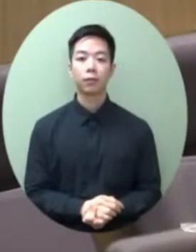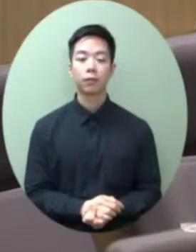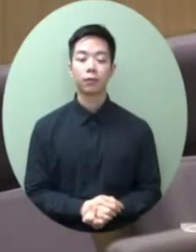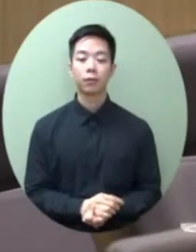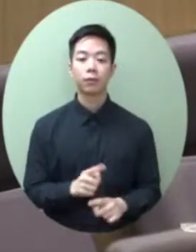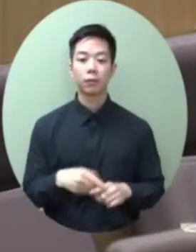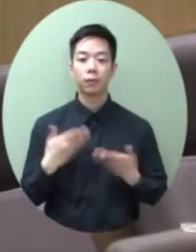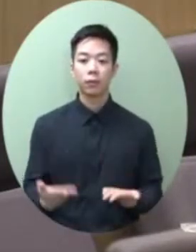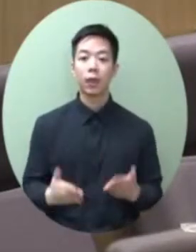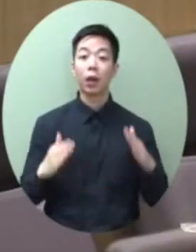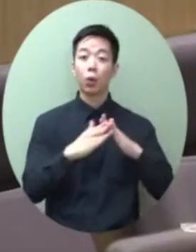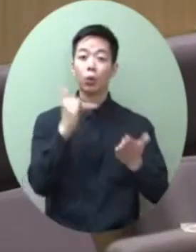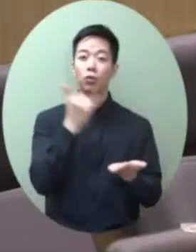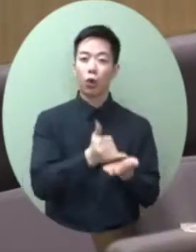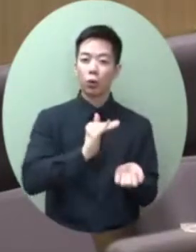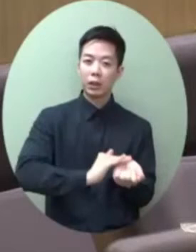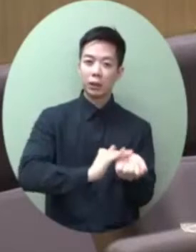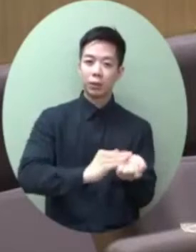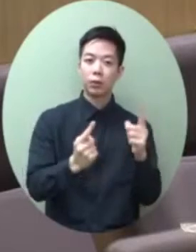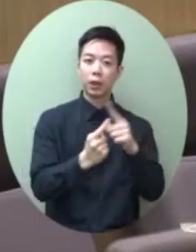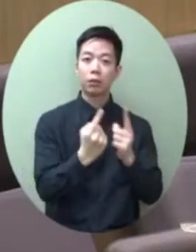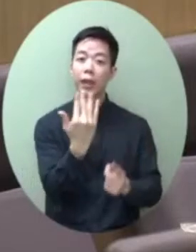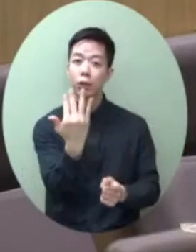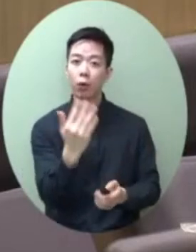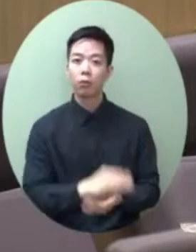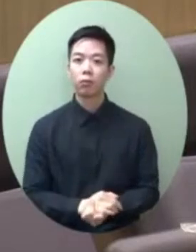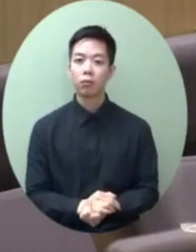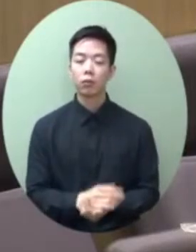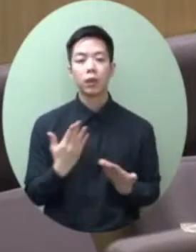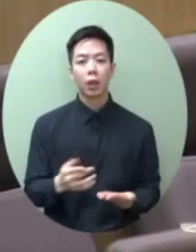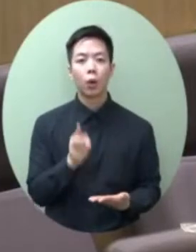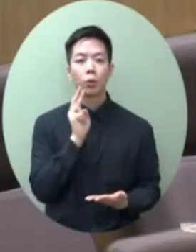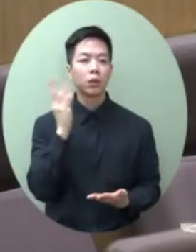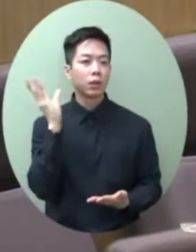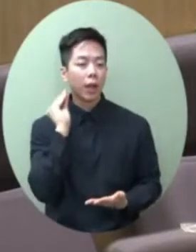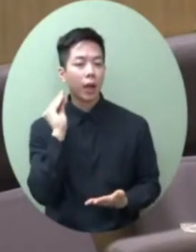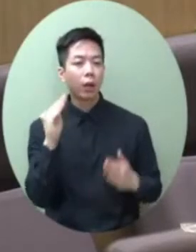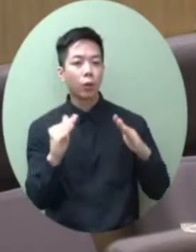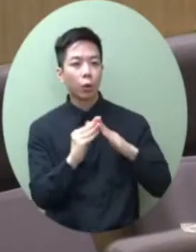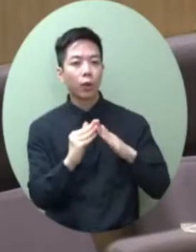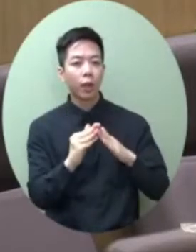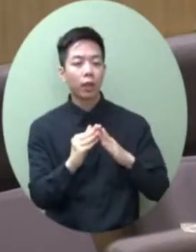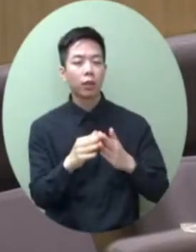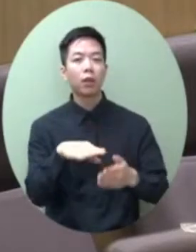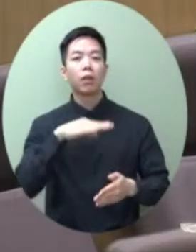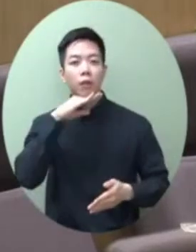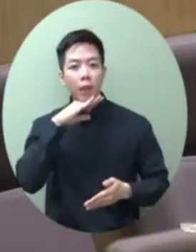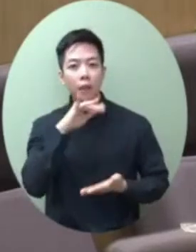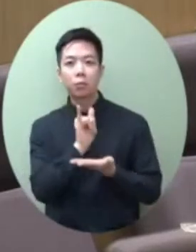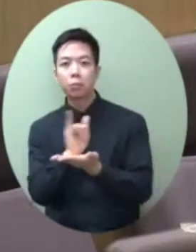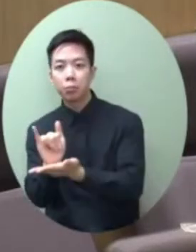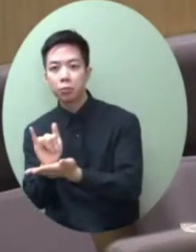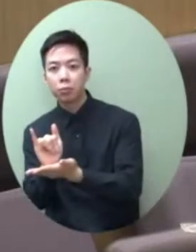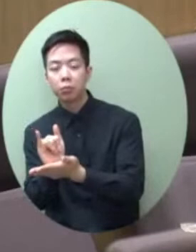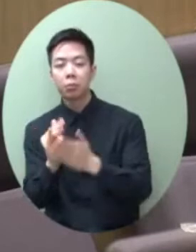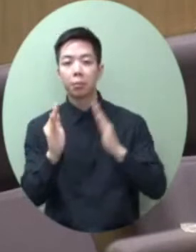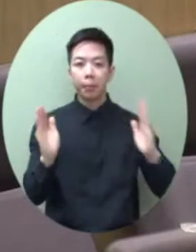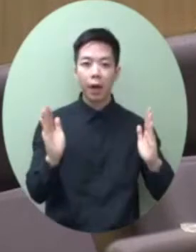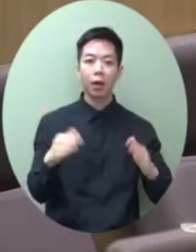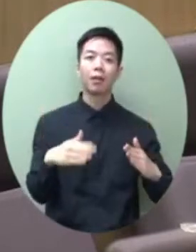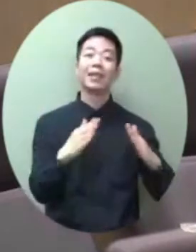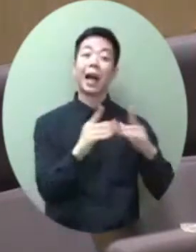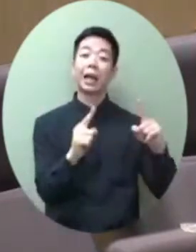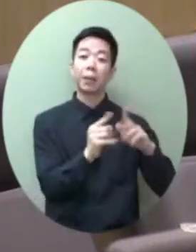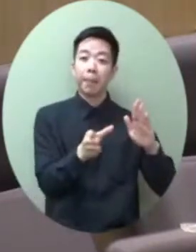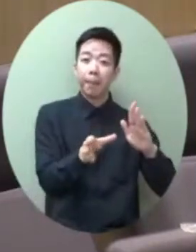you know how many people are being stranded at home waiting to be sent to hospital? Because there have been cases where patients stuck